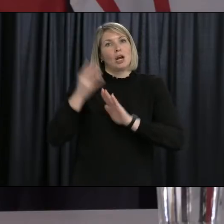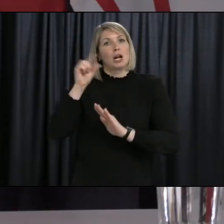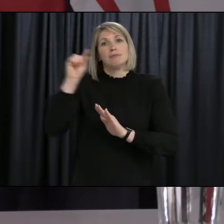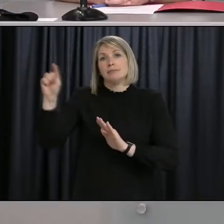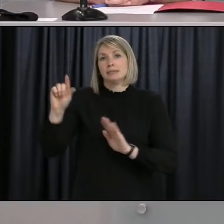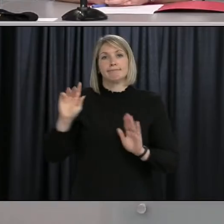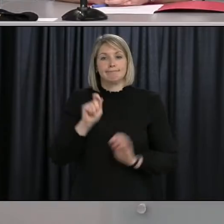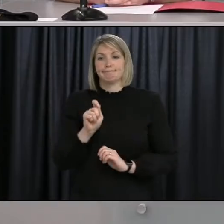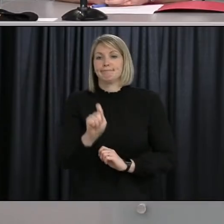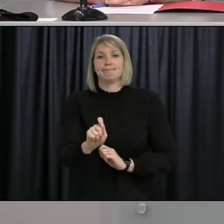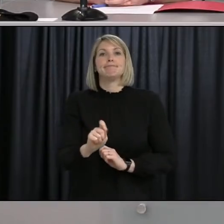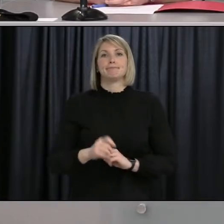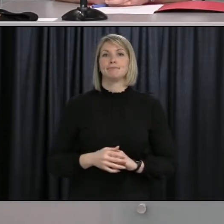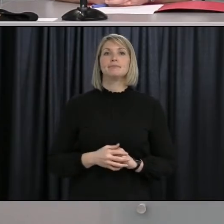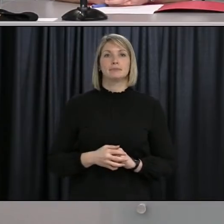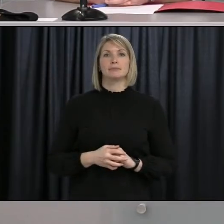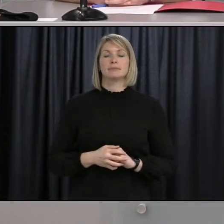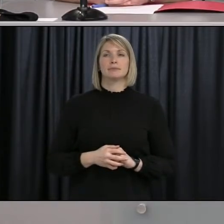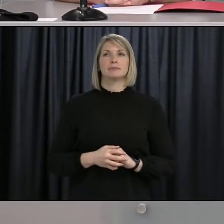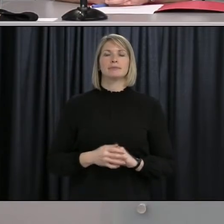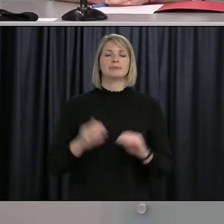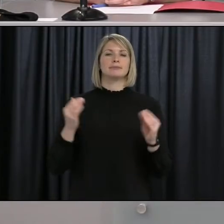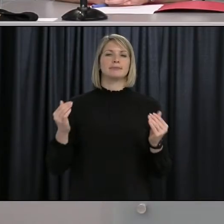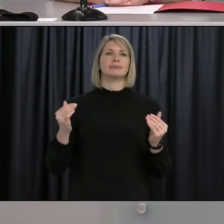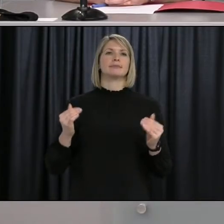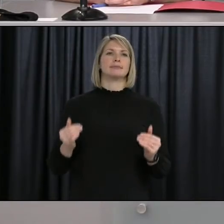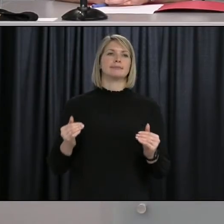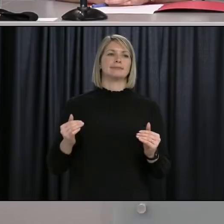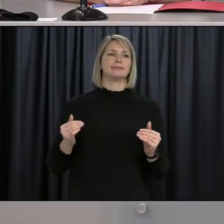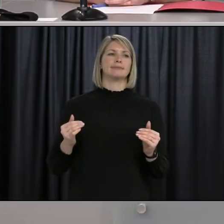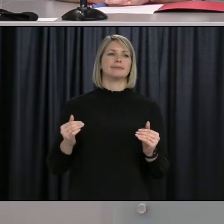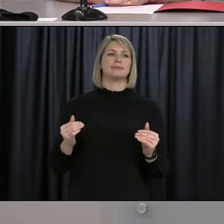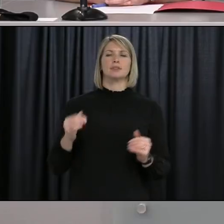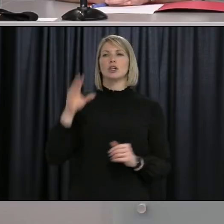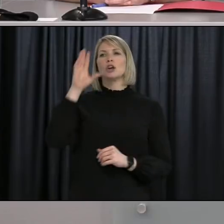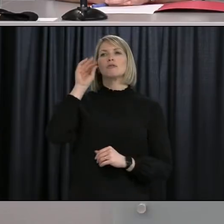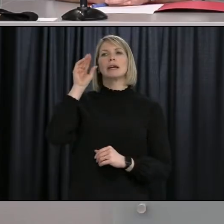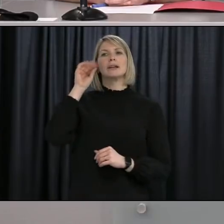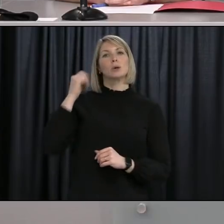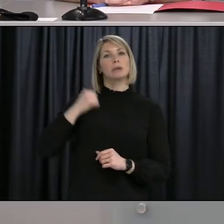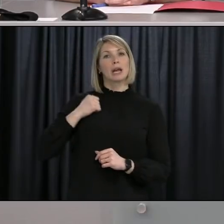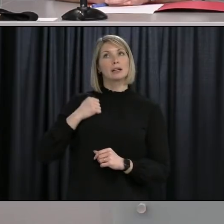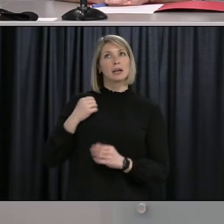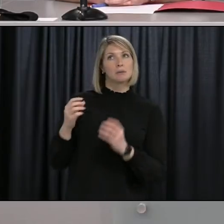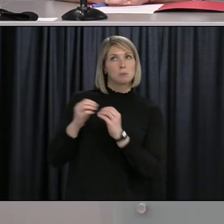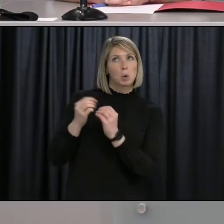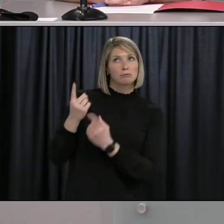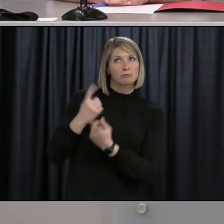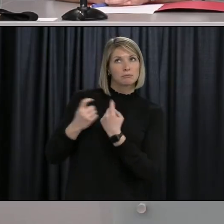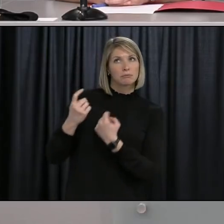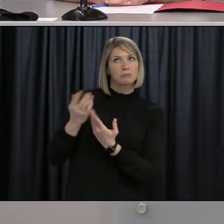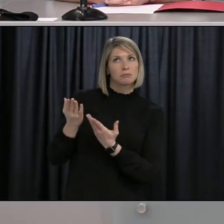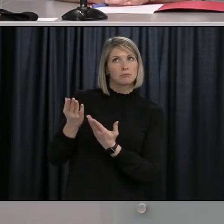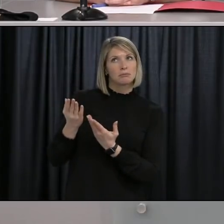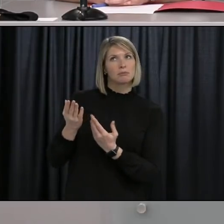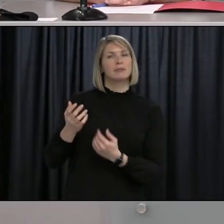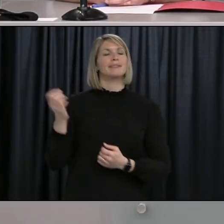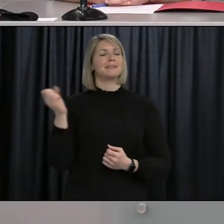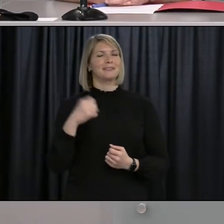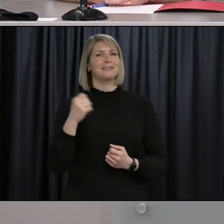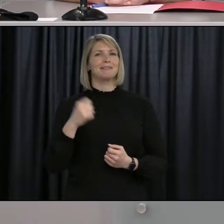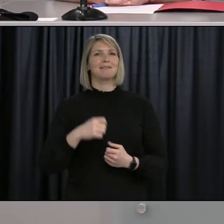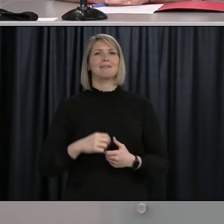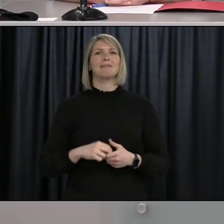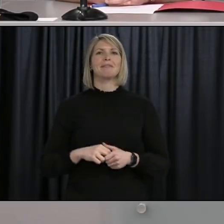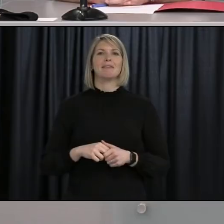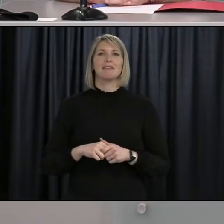Okay, thank you. Patrick Butler with Radio Canada. Do you have a final question? I do. I'd